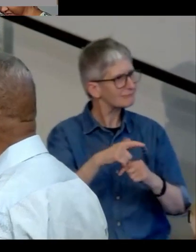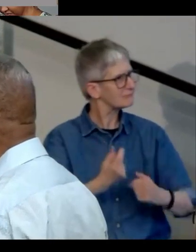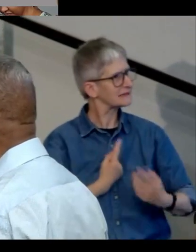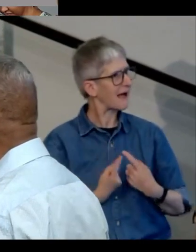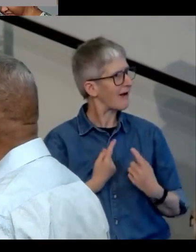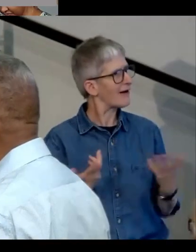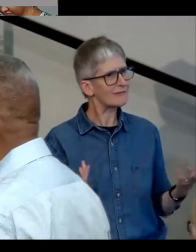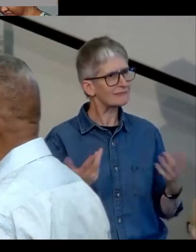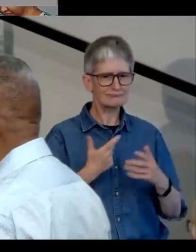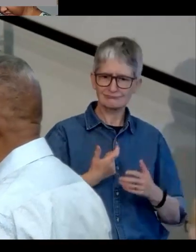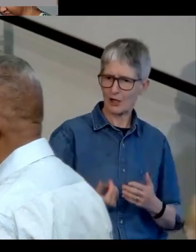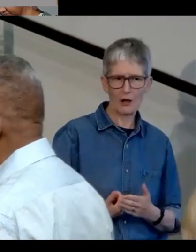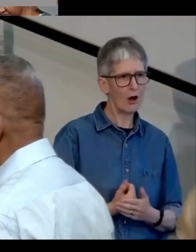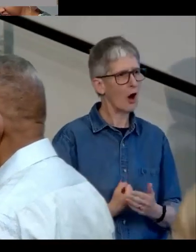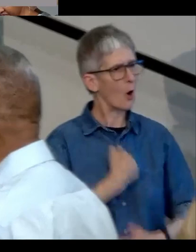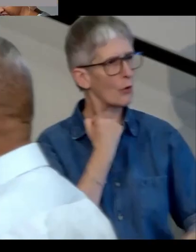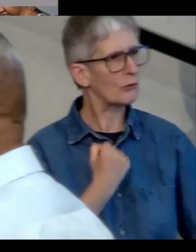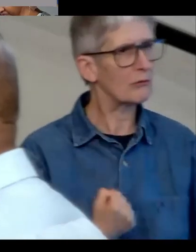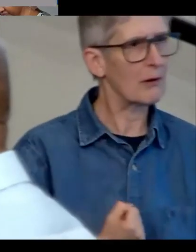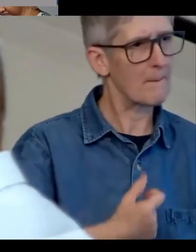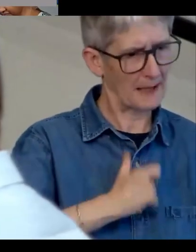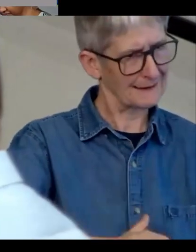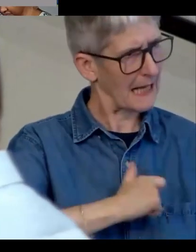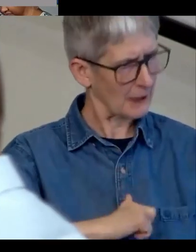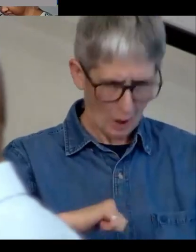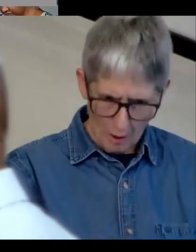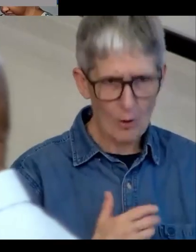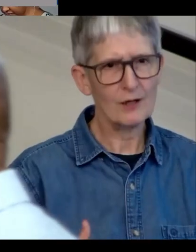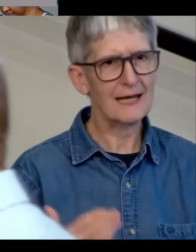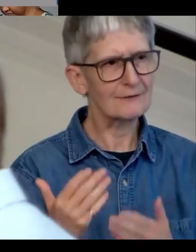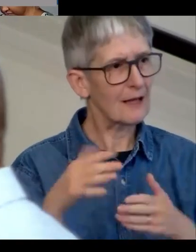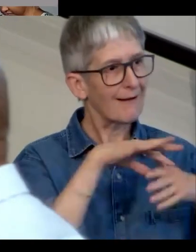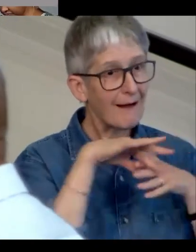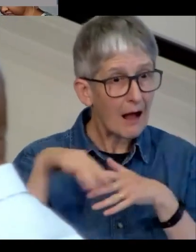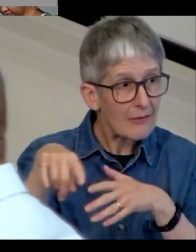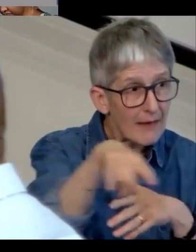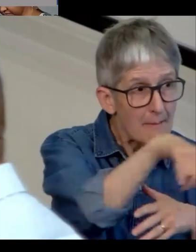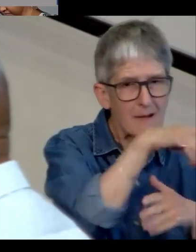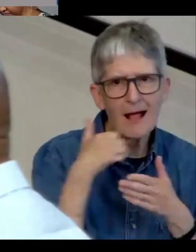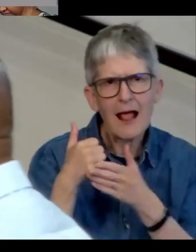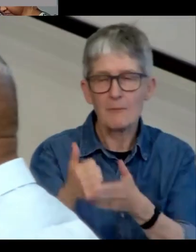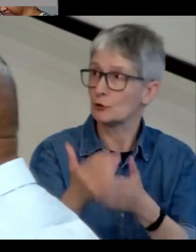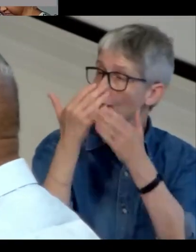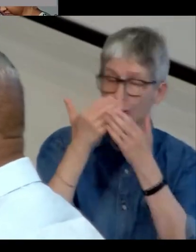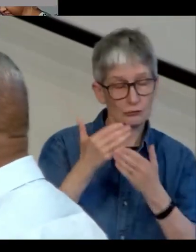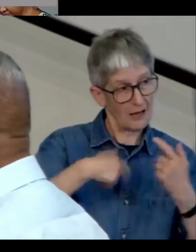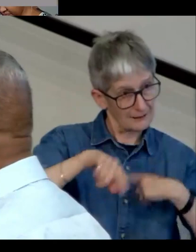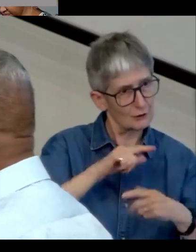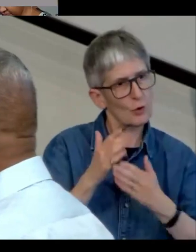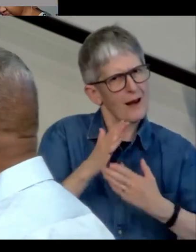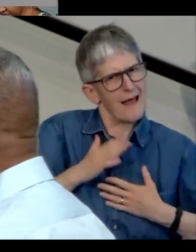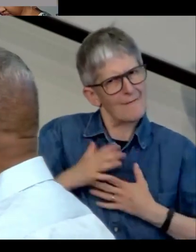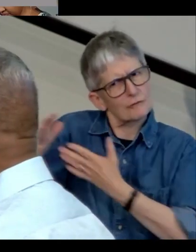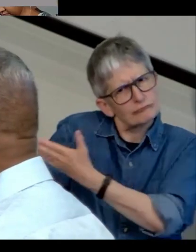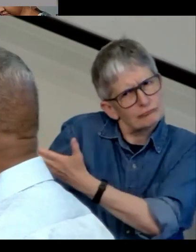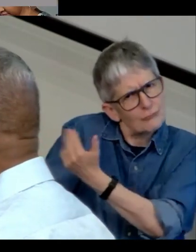are in their personalities and their gifting. Lord, just guide them and help us to love them, to embrace